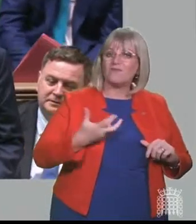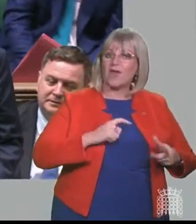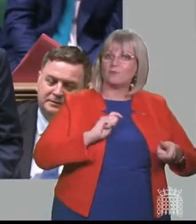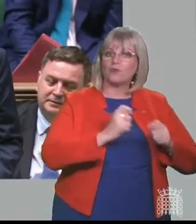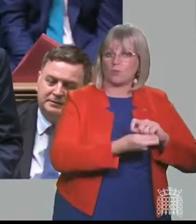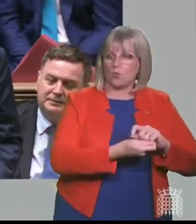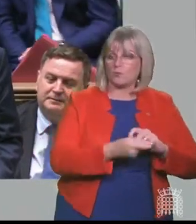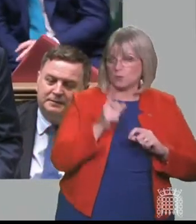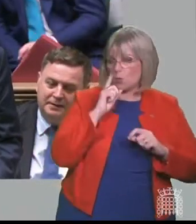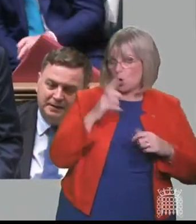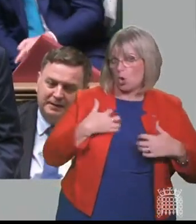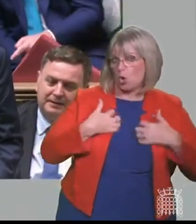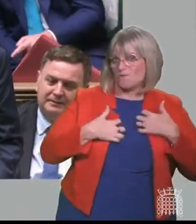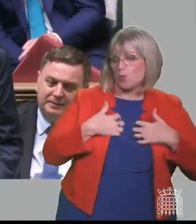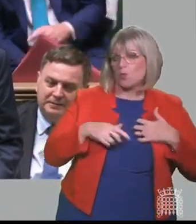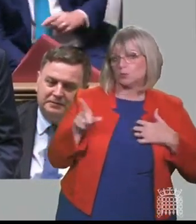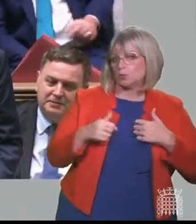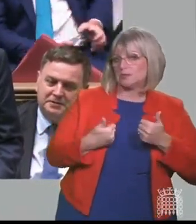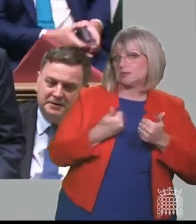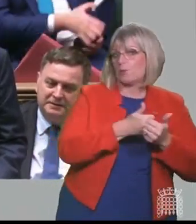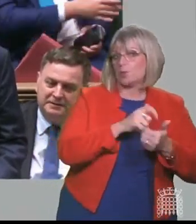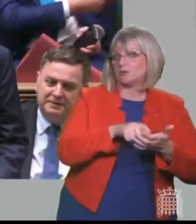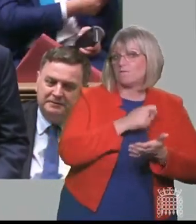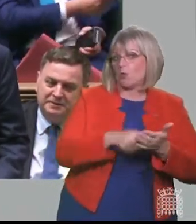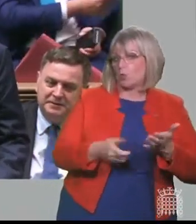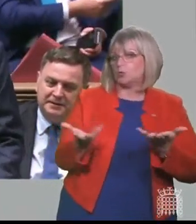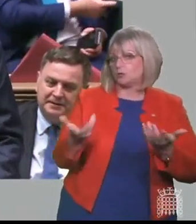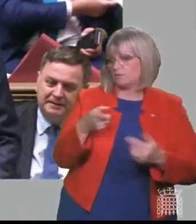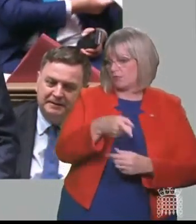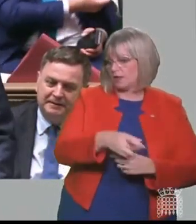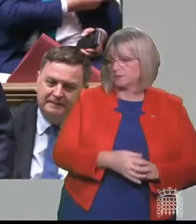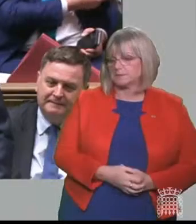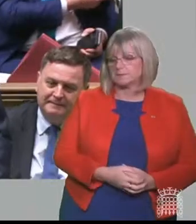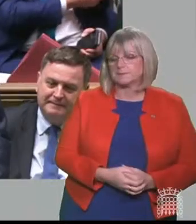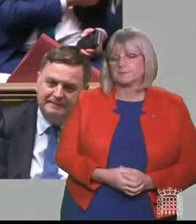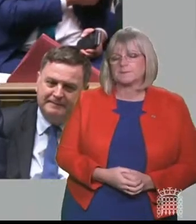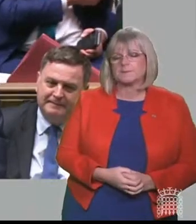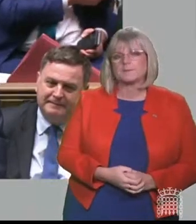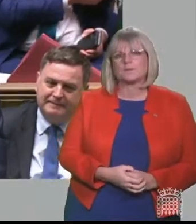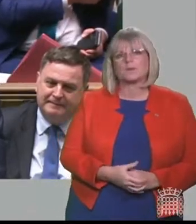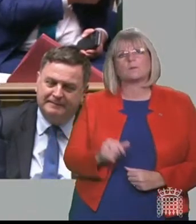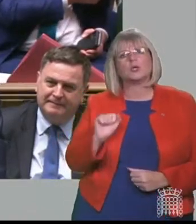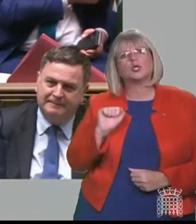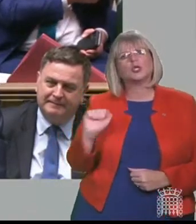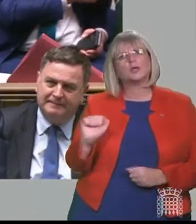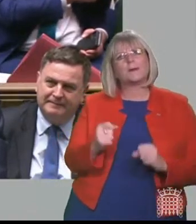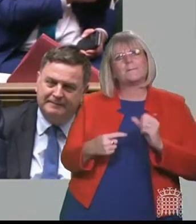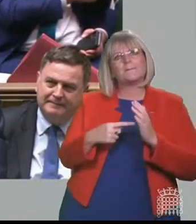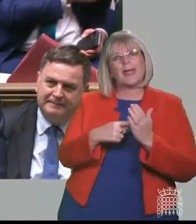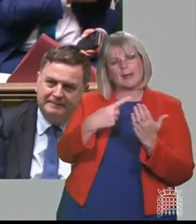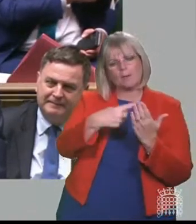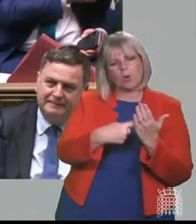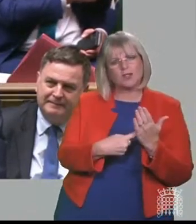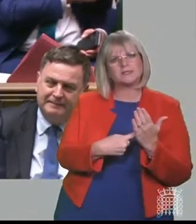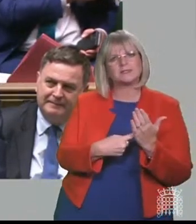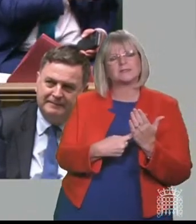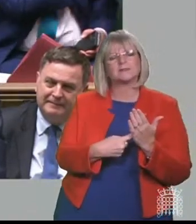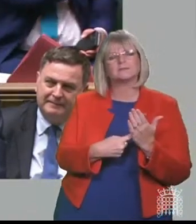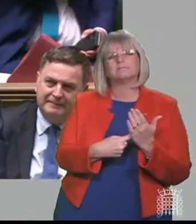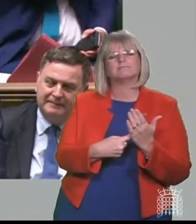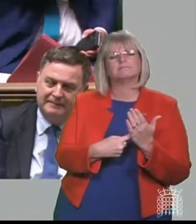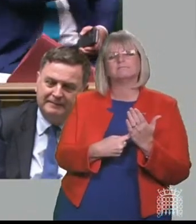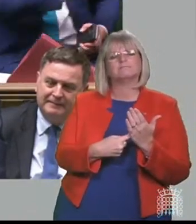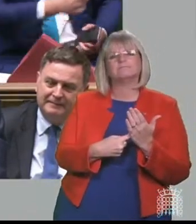voting with us on the lobbies on those. But her main policies are not supply-side. It is